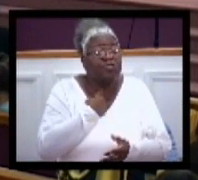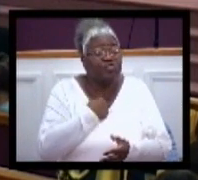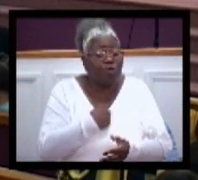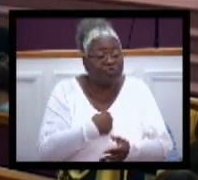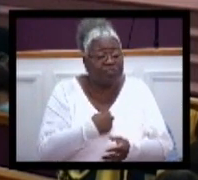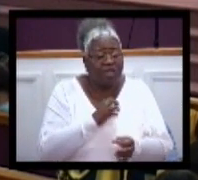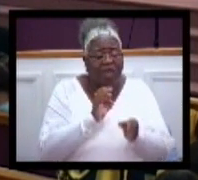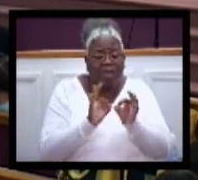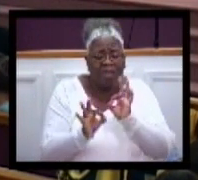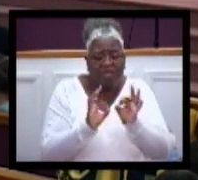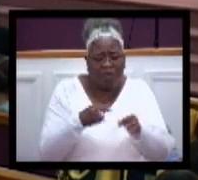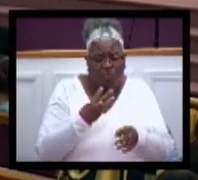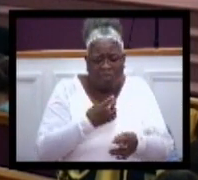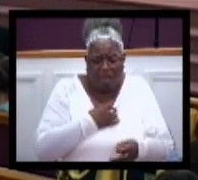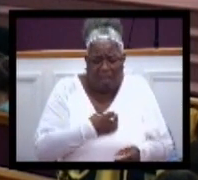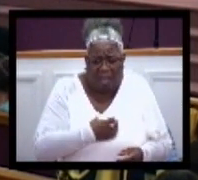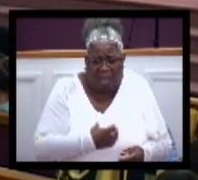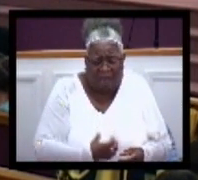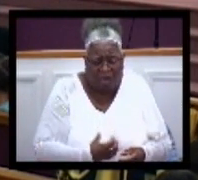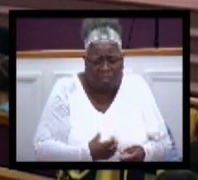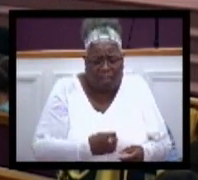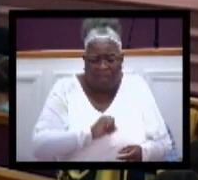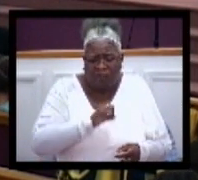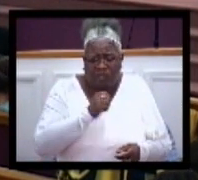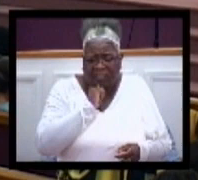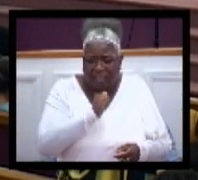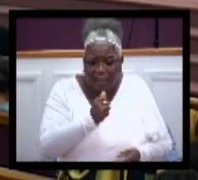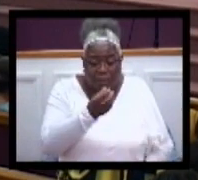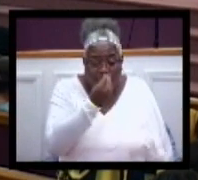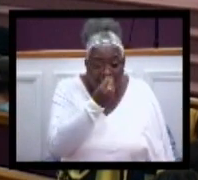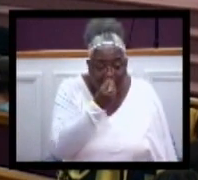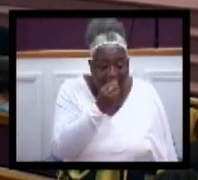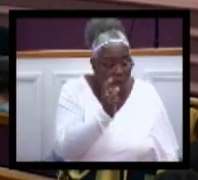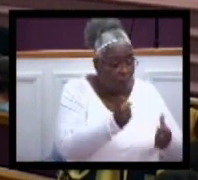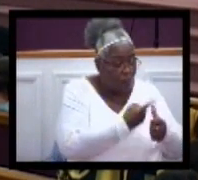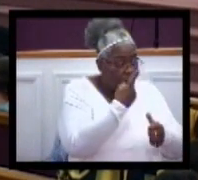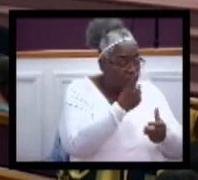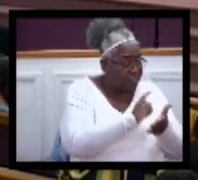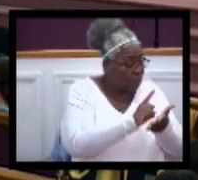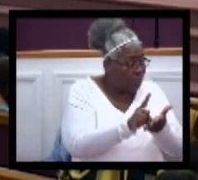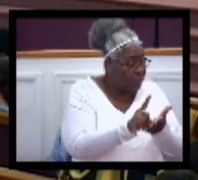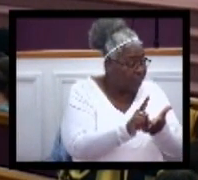if you're hungry, you're not just going to eat once a week.